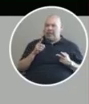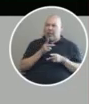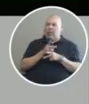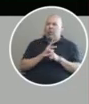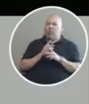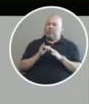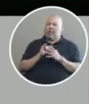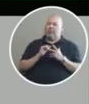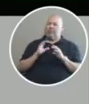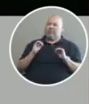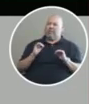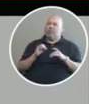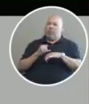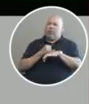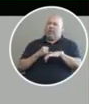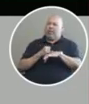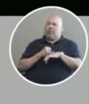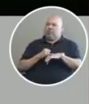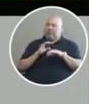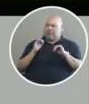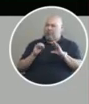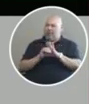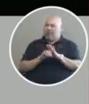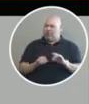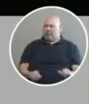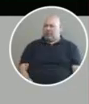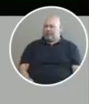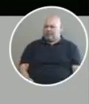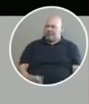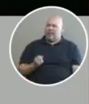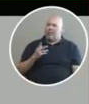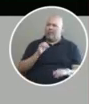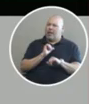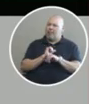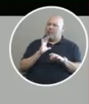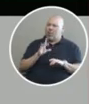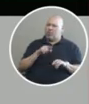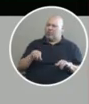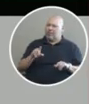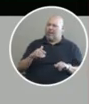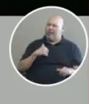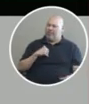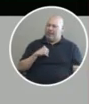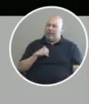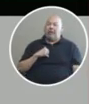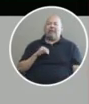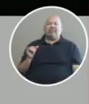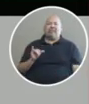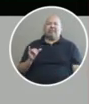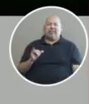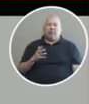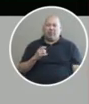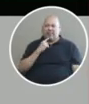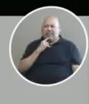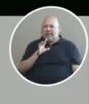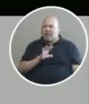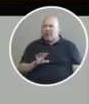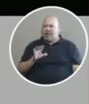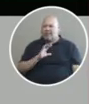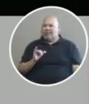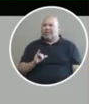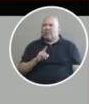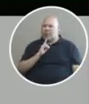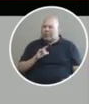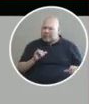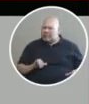loans that were zero interest loans. But how many employees did they look at? The same. I want to say it was the same. It's